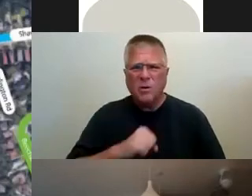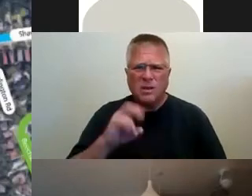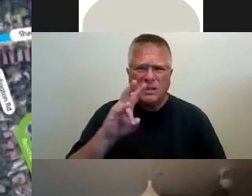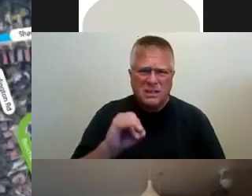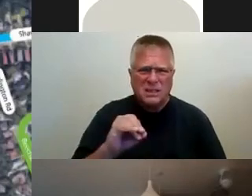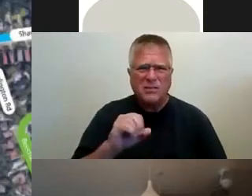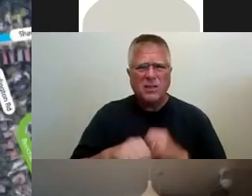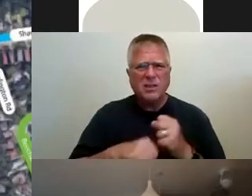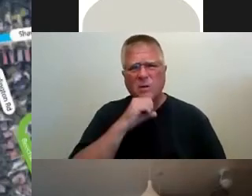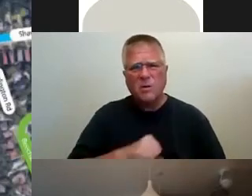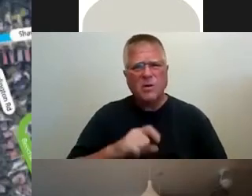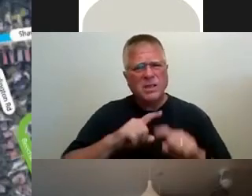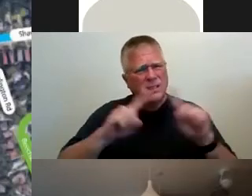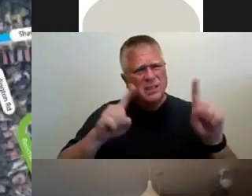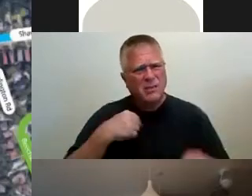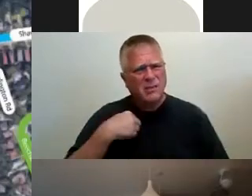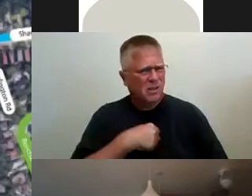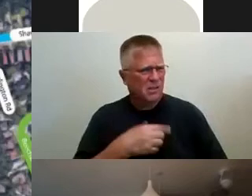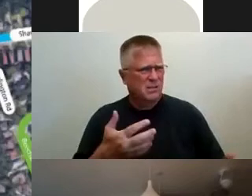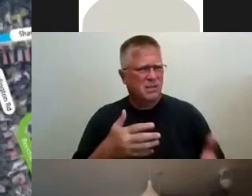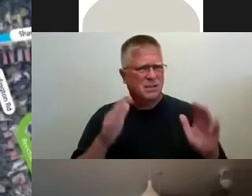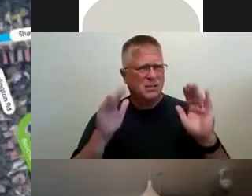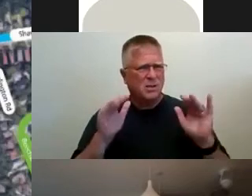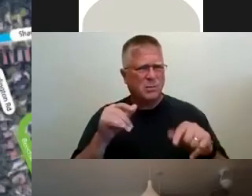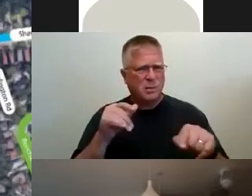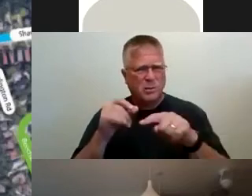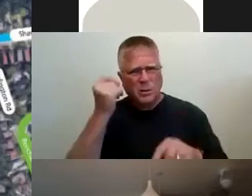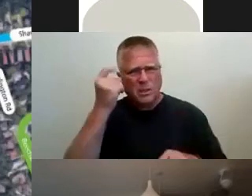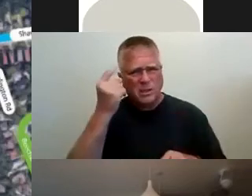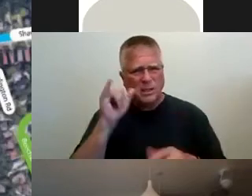us, it's a little bit different. And I hope that you would understand that.